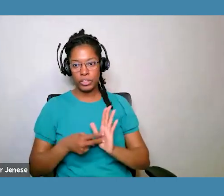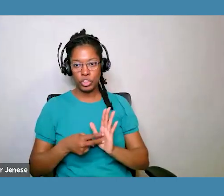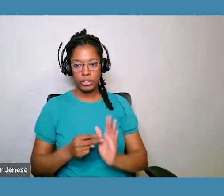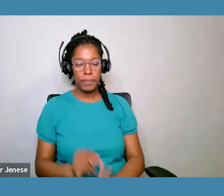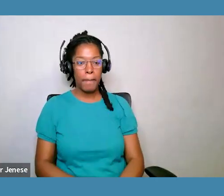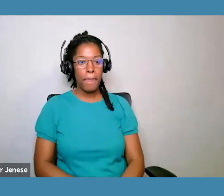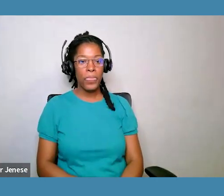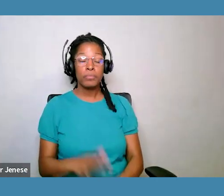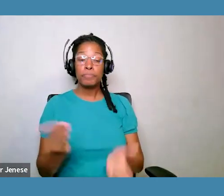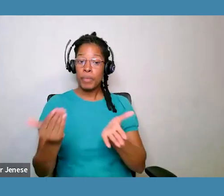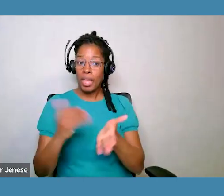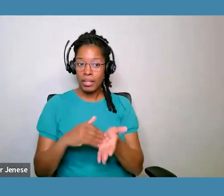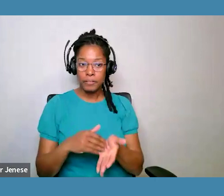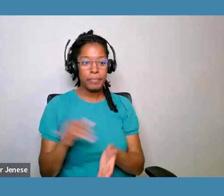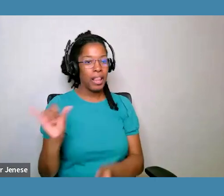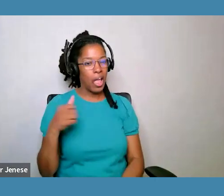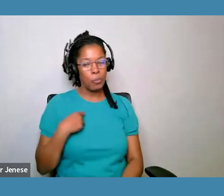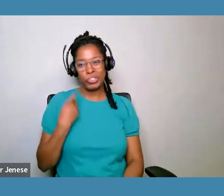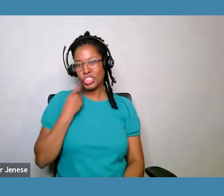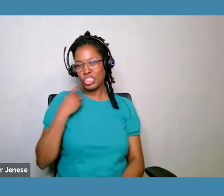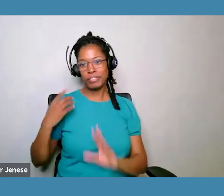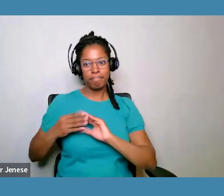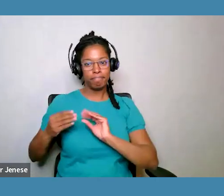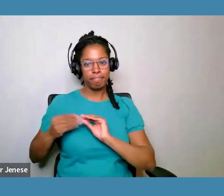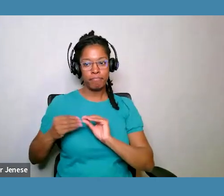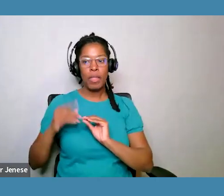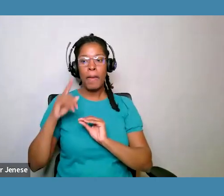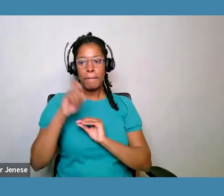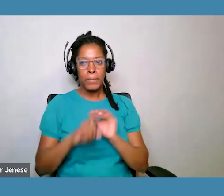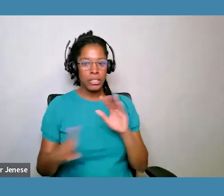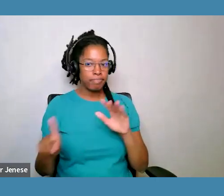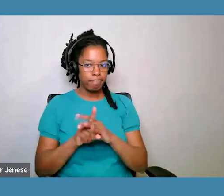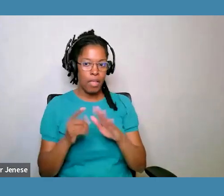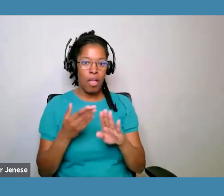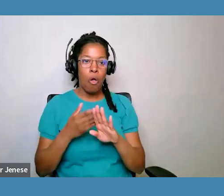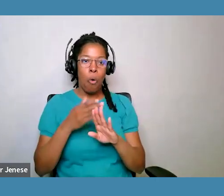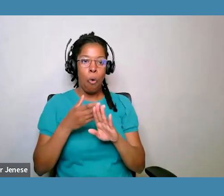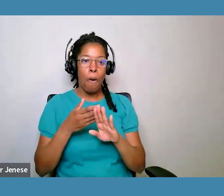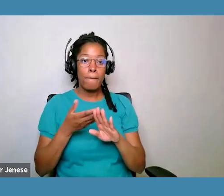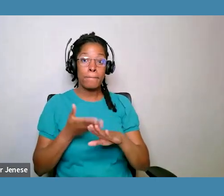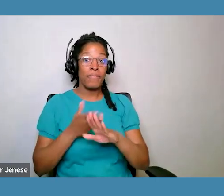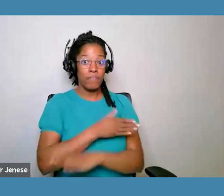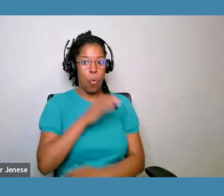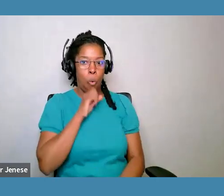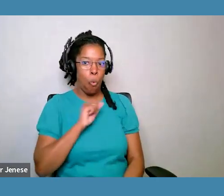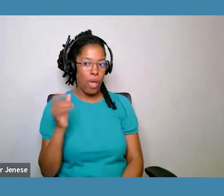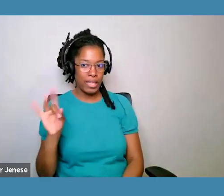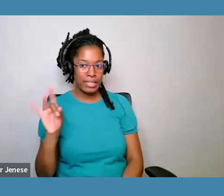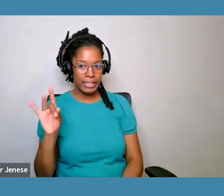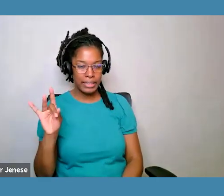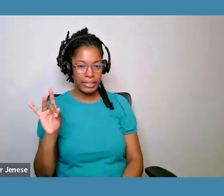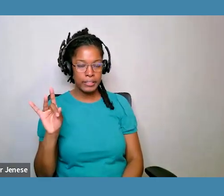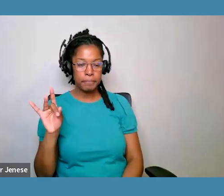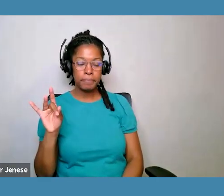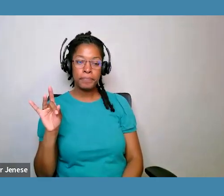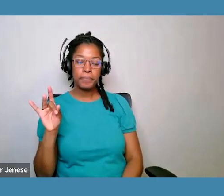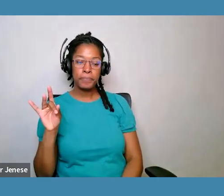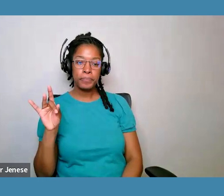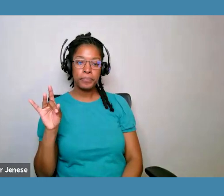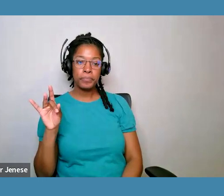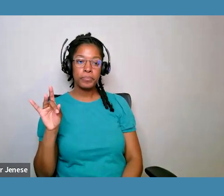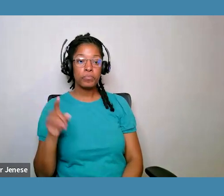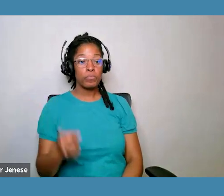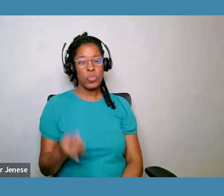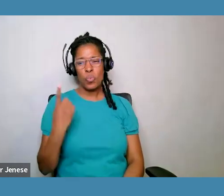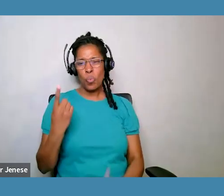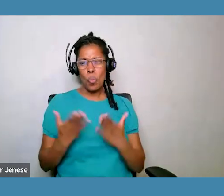Again, like what we've discussed before, it has to manifest prior to age 18. And the one